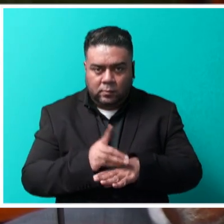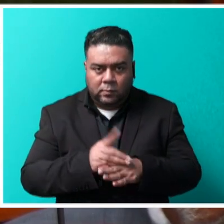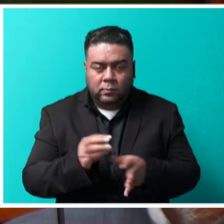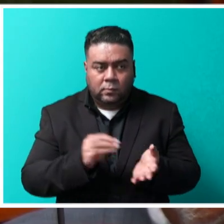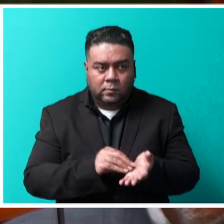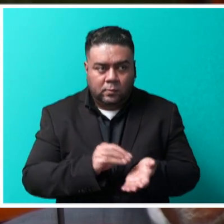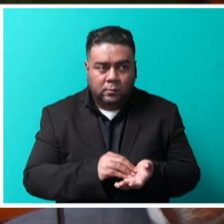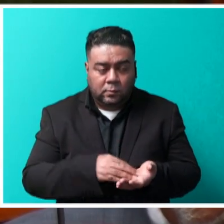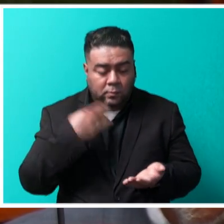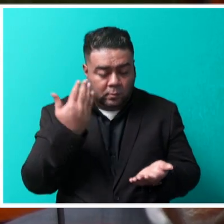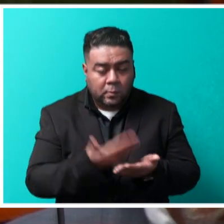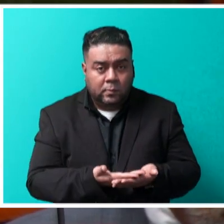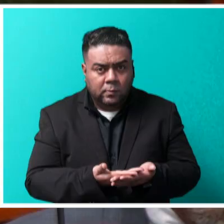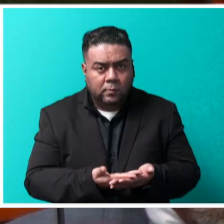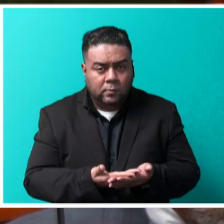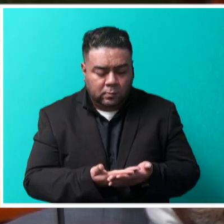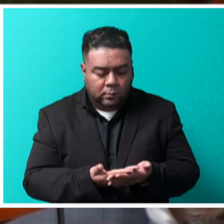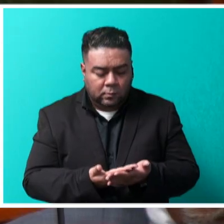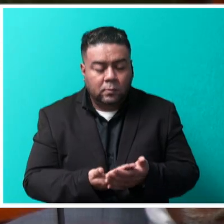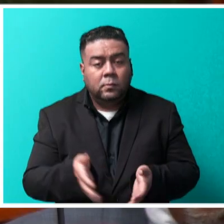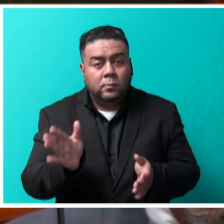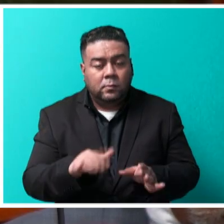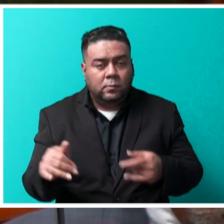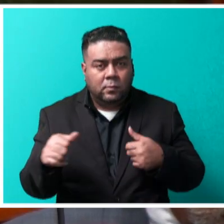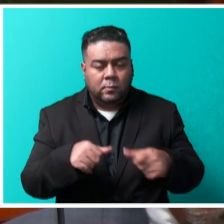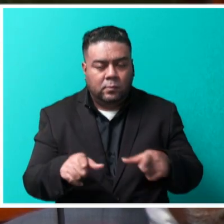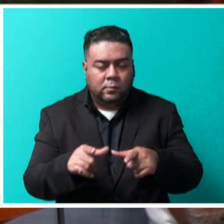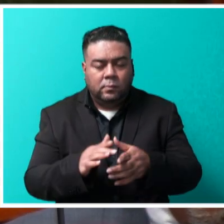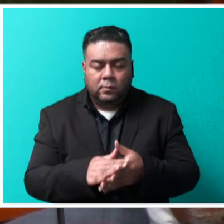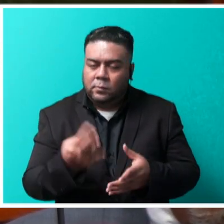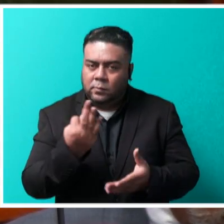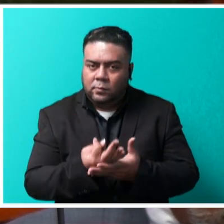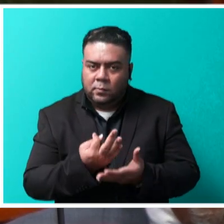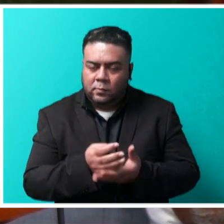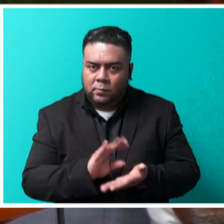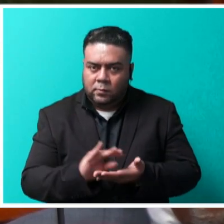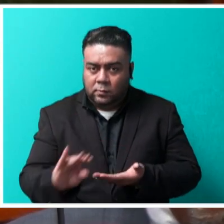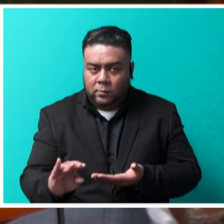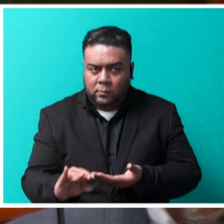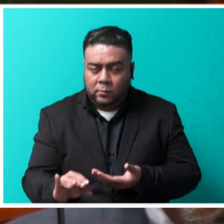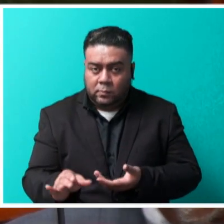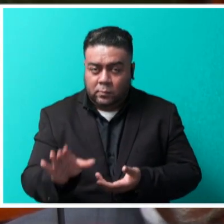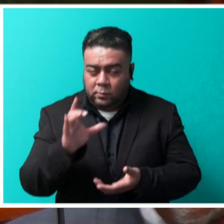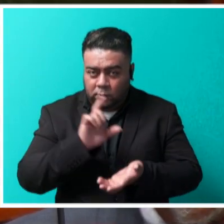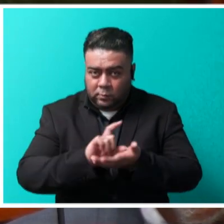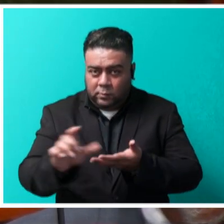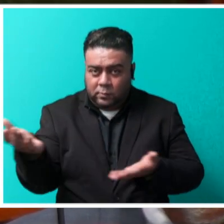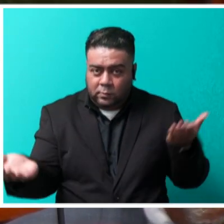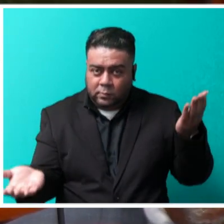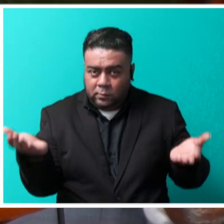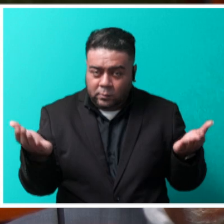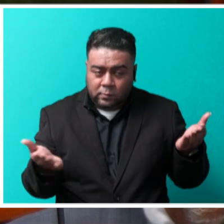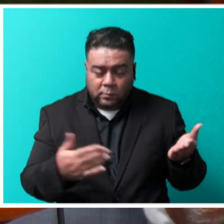as evidenced by our substantial and consecutive funding increases. To provide a clear comparison, the disability